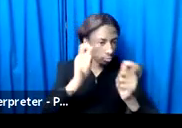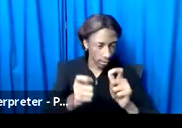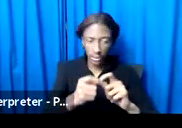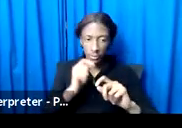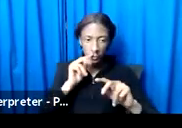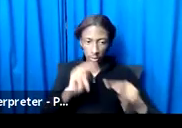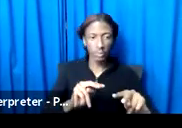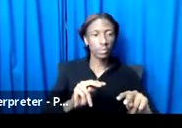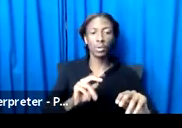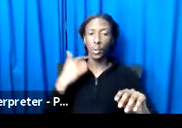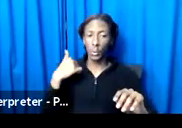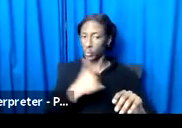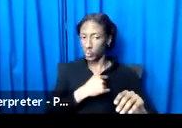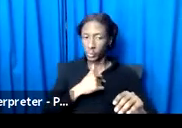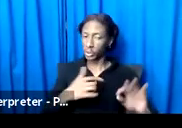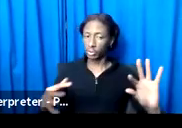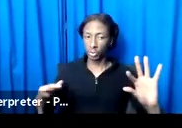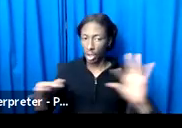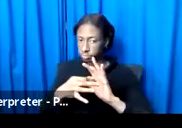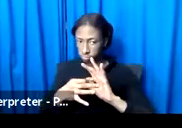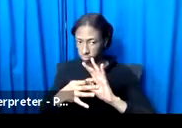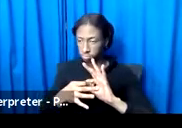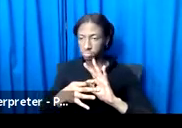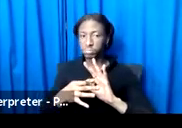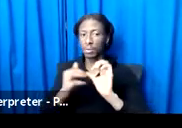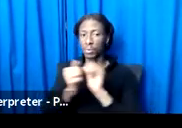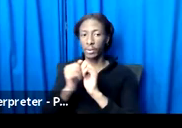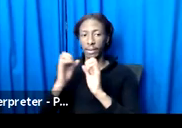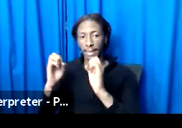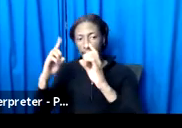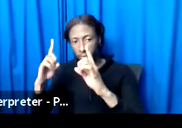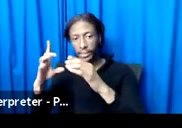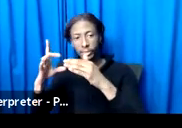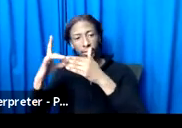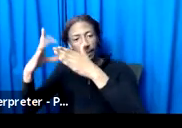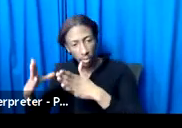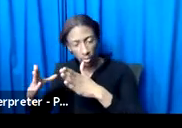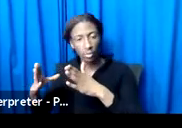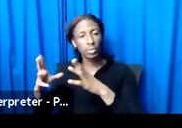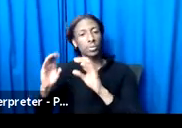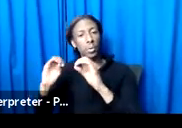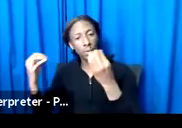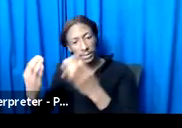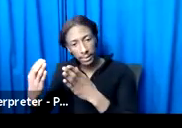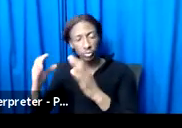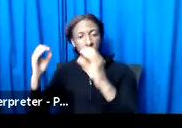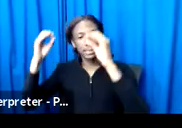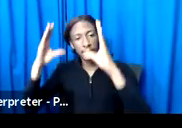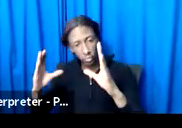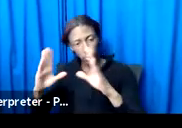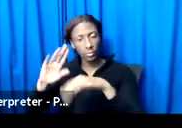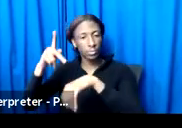in close contact with education leaders, with organizations who serve teachers,